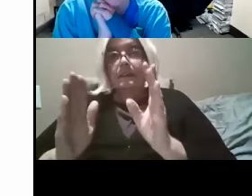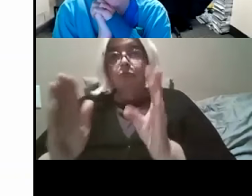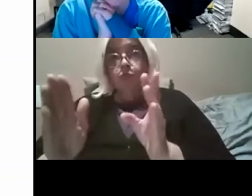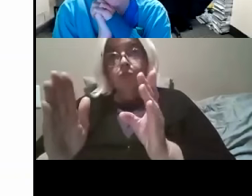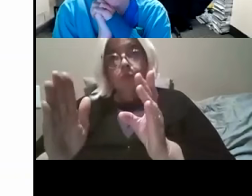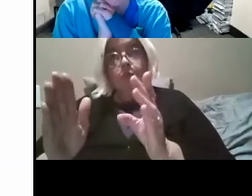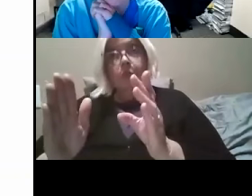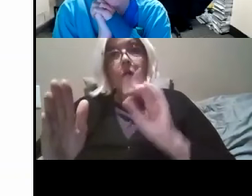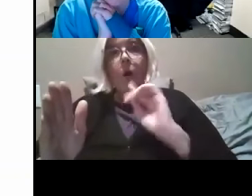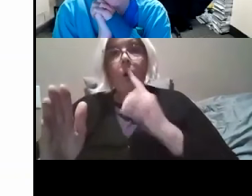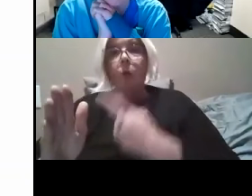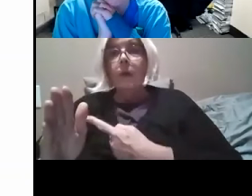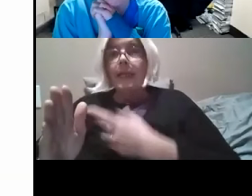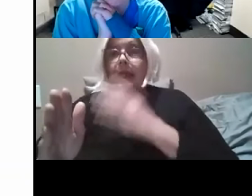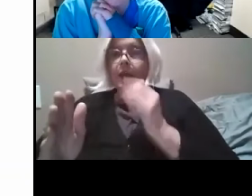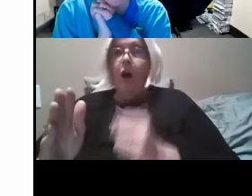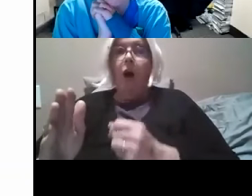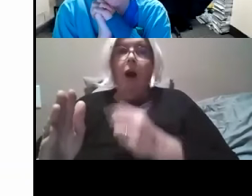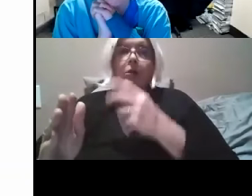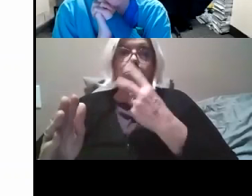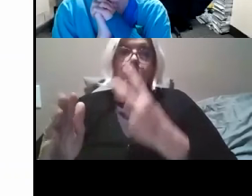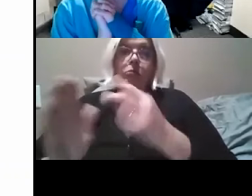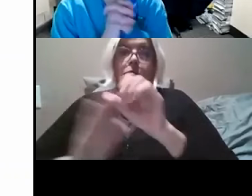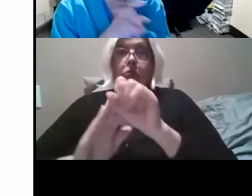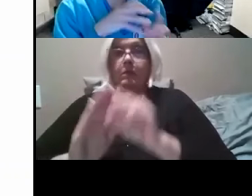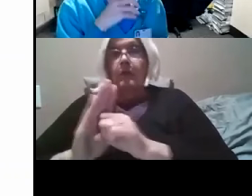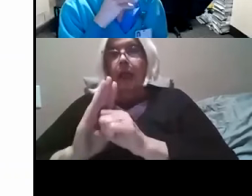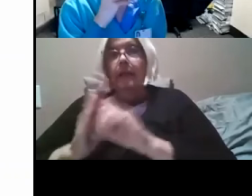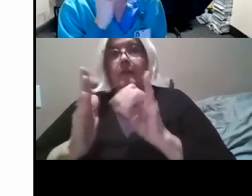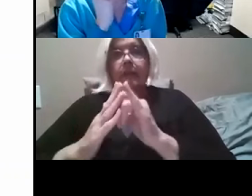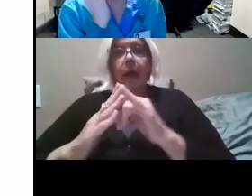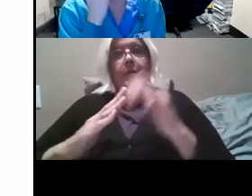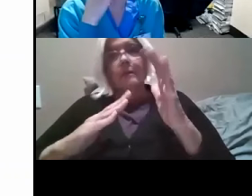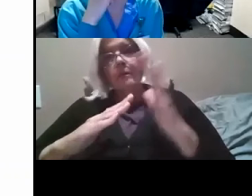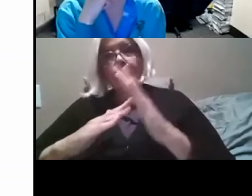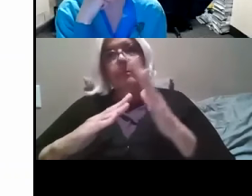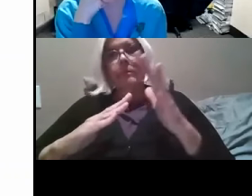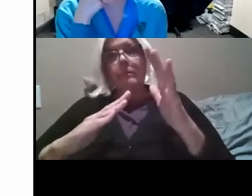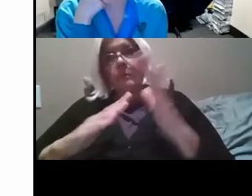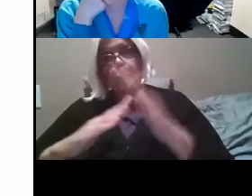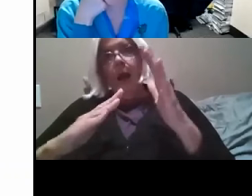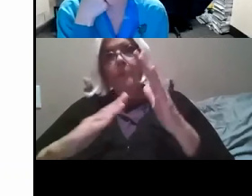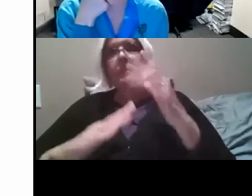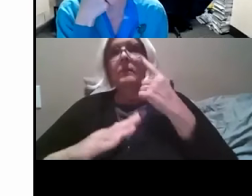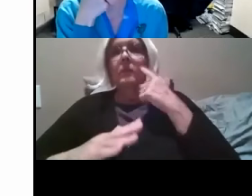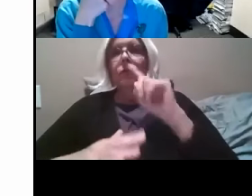I really hope that we can do the same among our 5 to 11-year-olds.